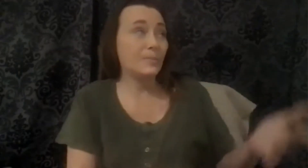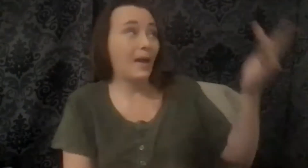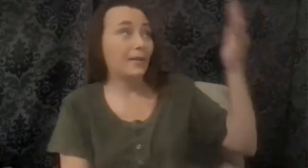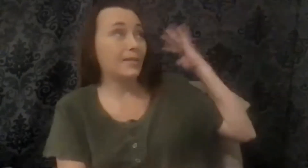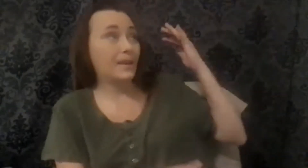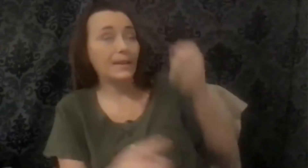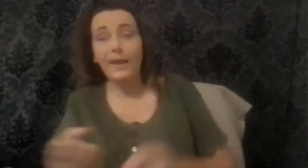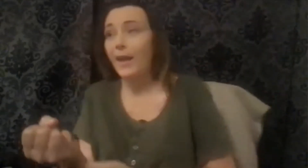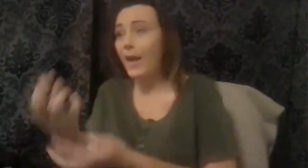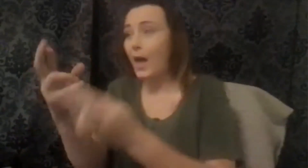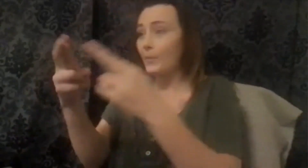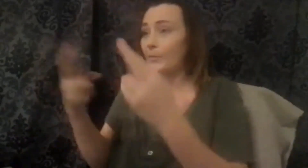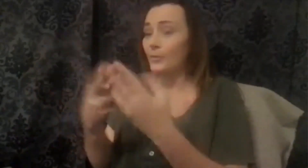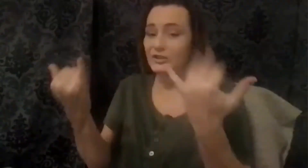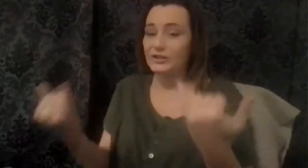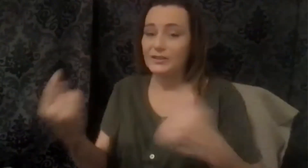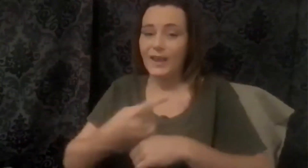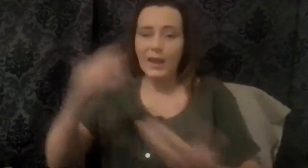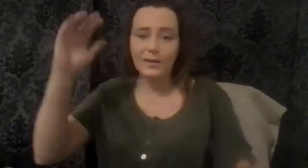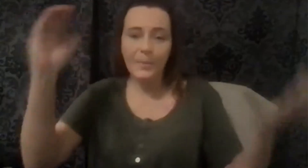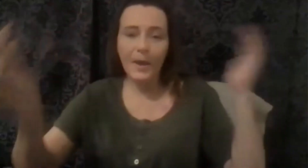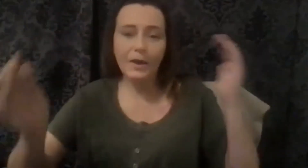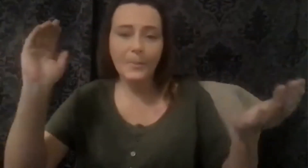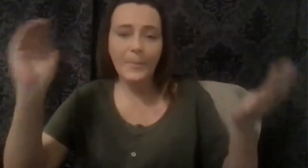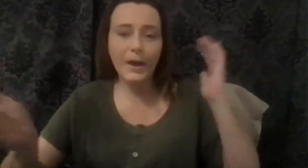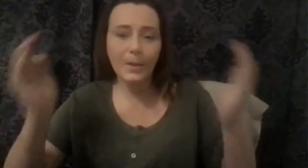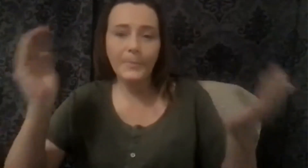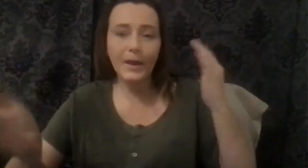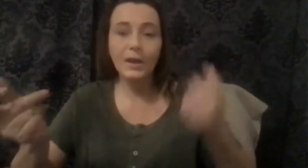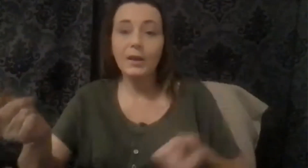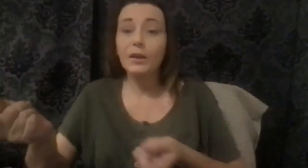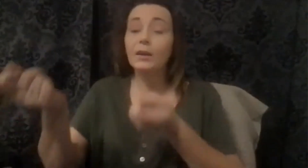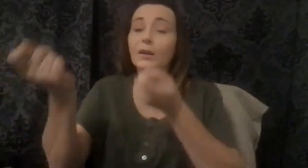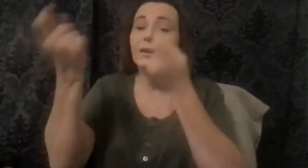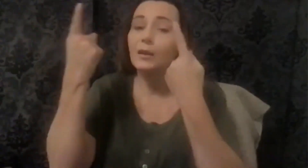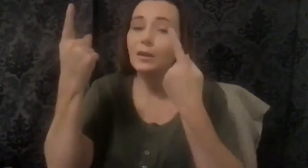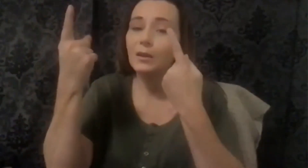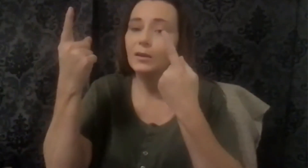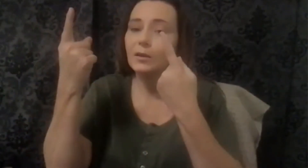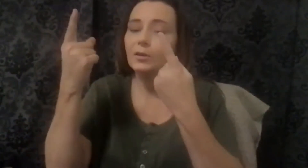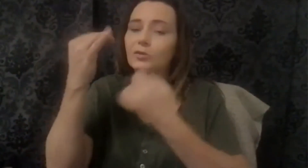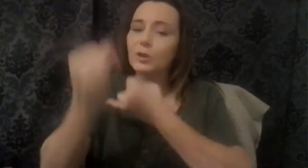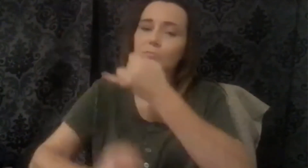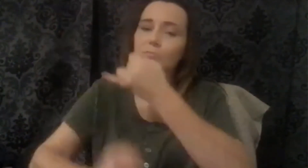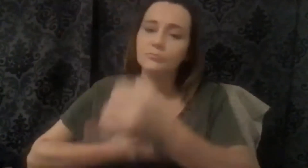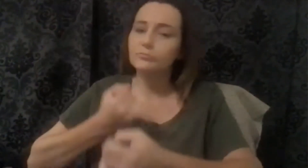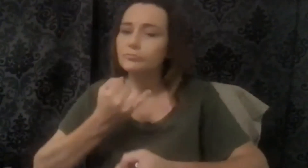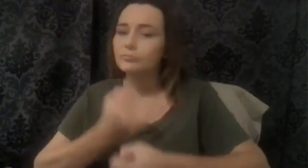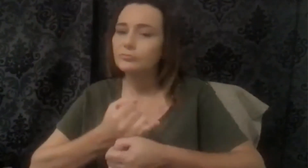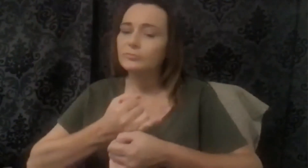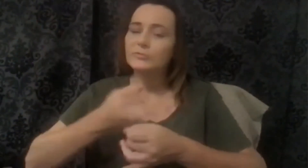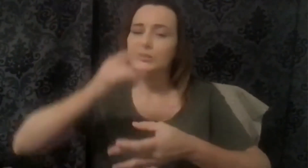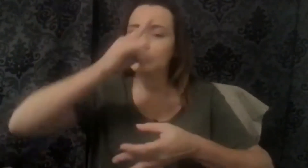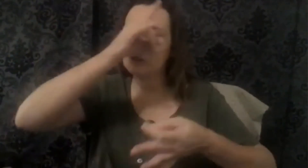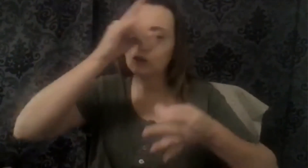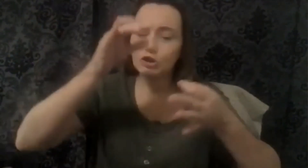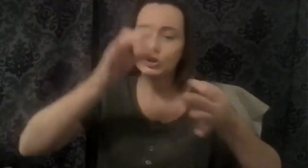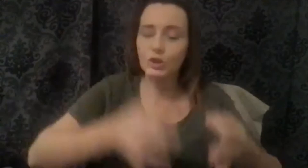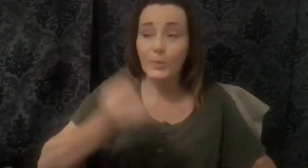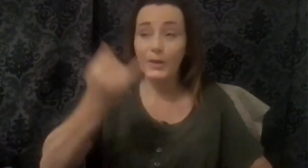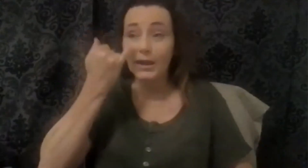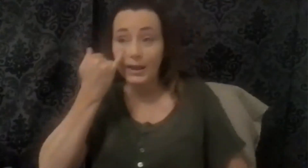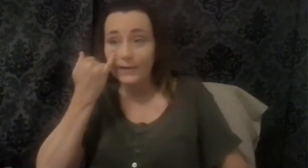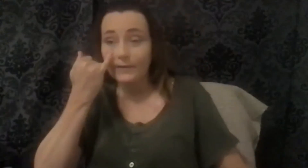consensus as far as a global fellowship consensus, determining whether or not we spend